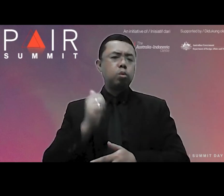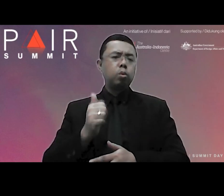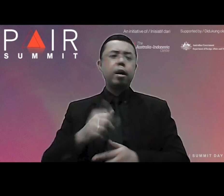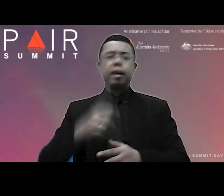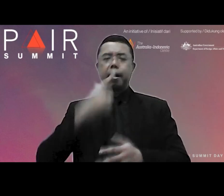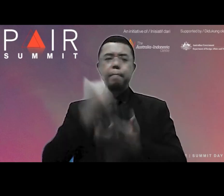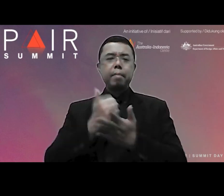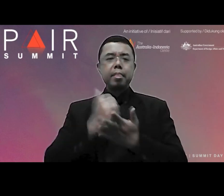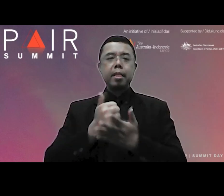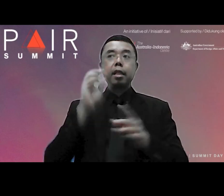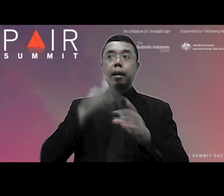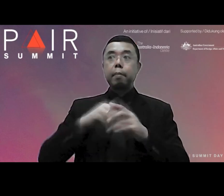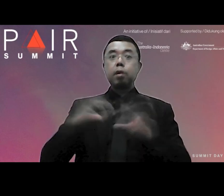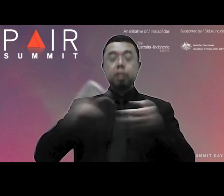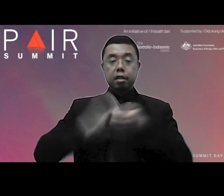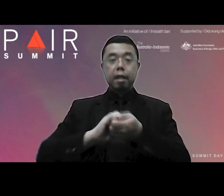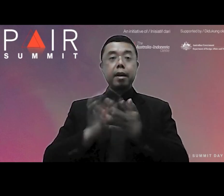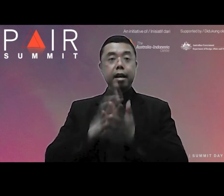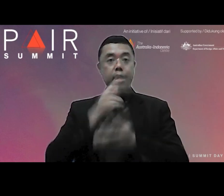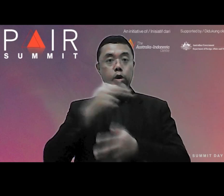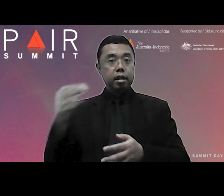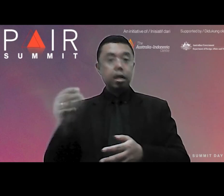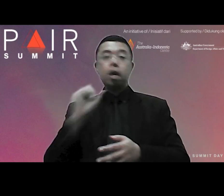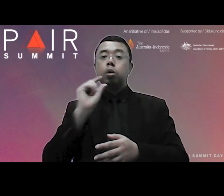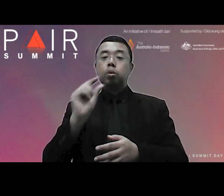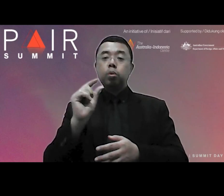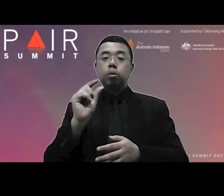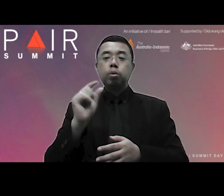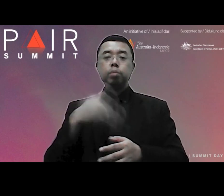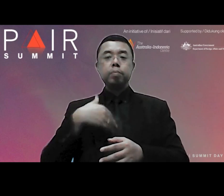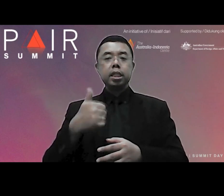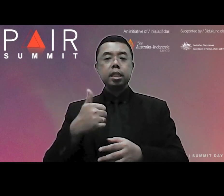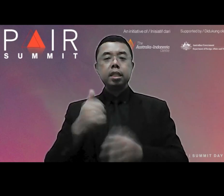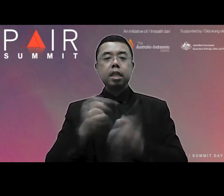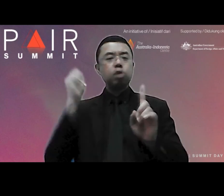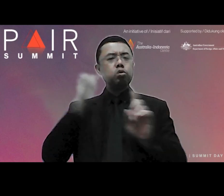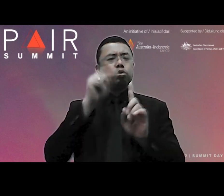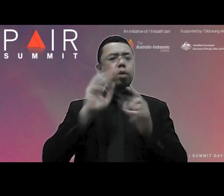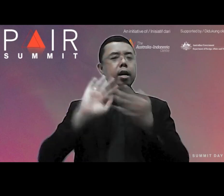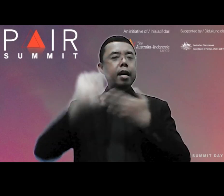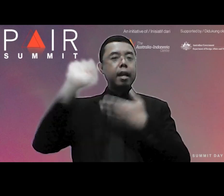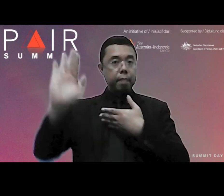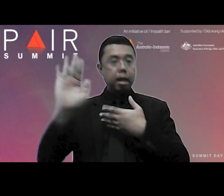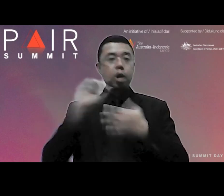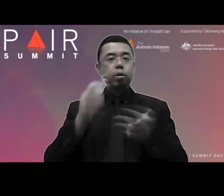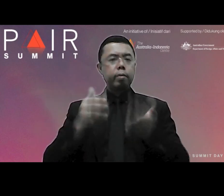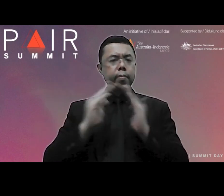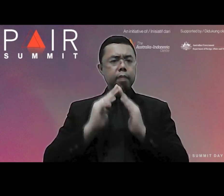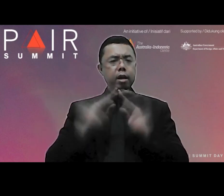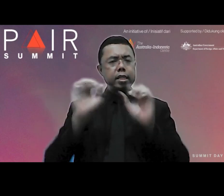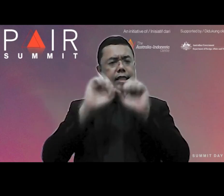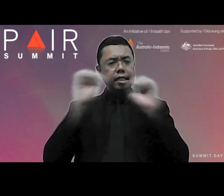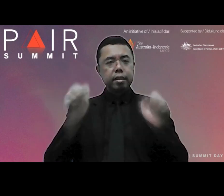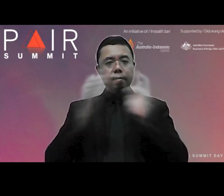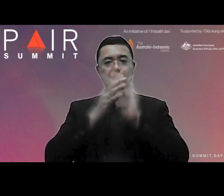on some of the longer term objectives around building stronger health security systems in Indonesia, working on issues of